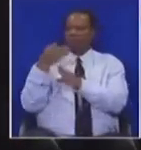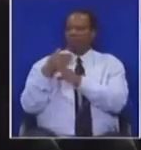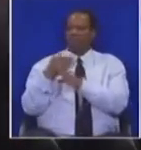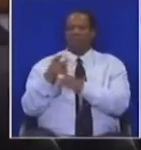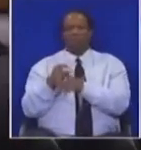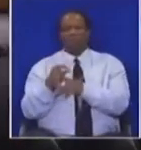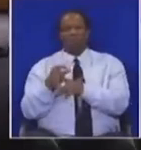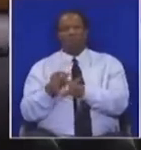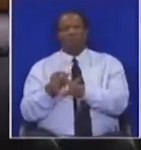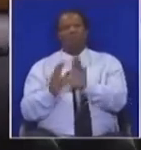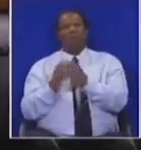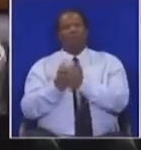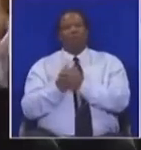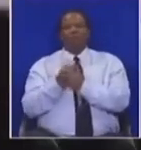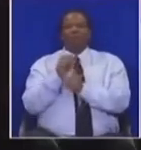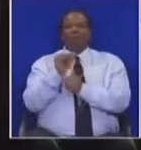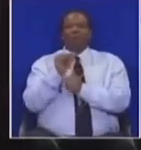isilo